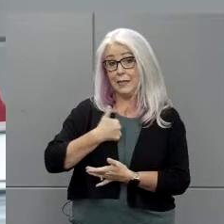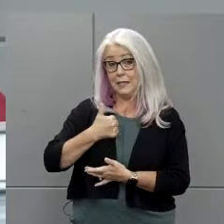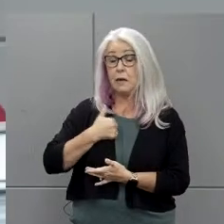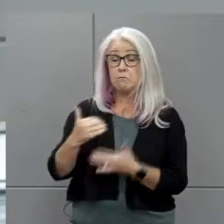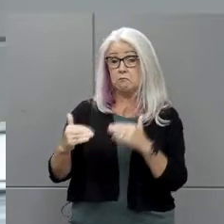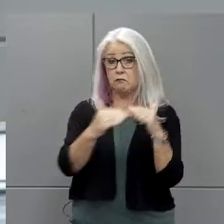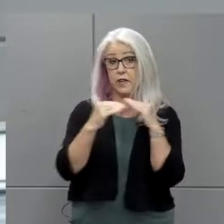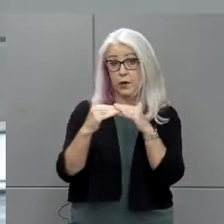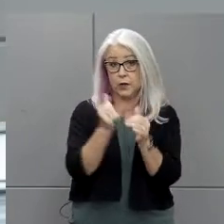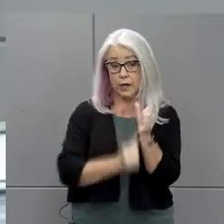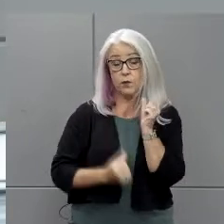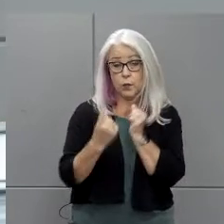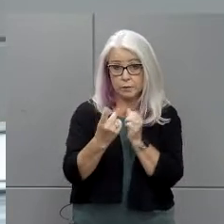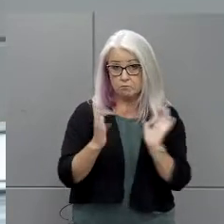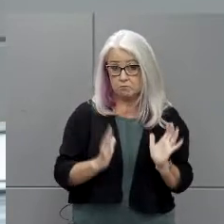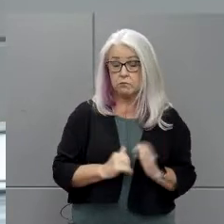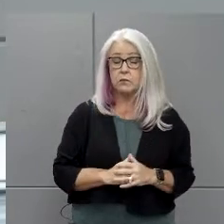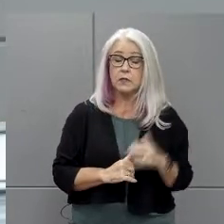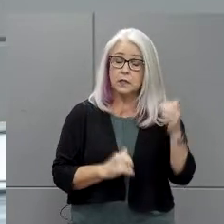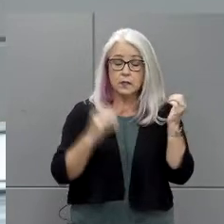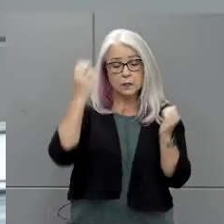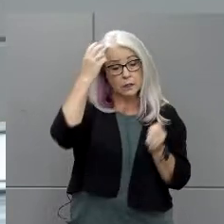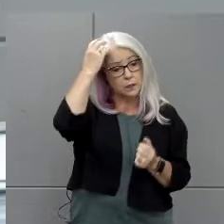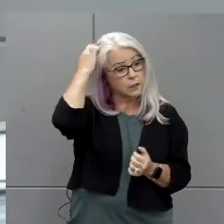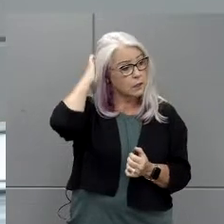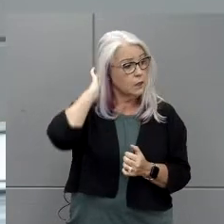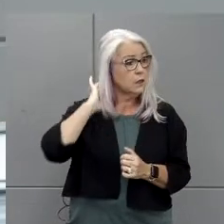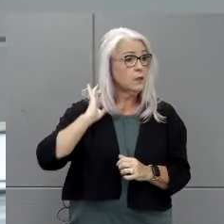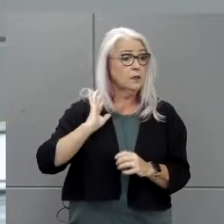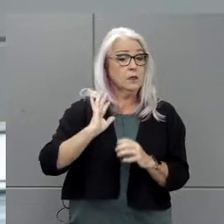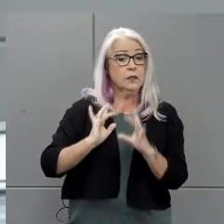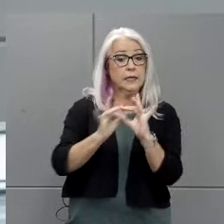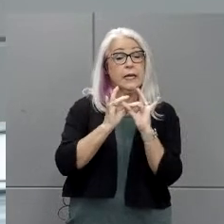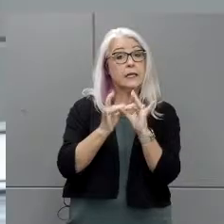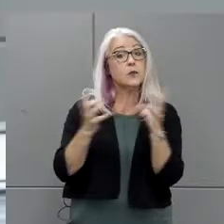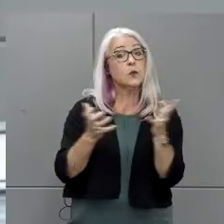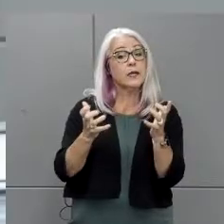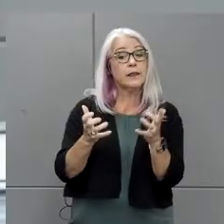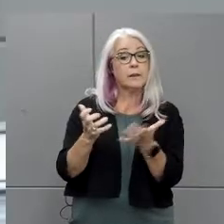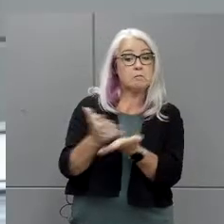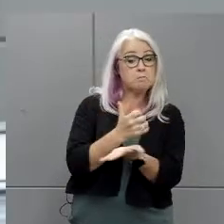everybody. It's as far as the money goes, it's not